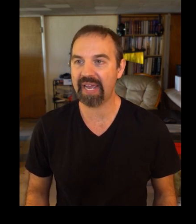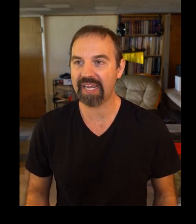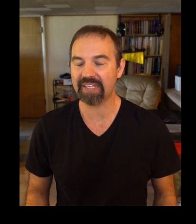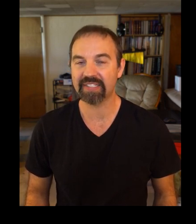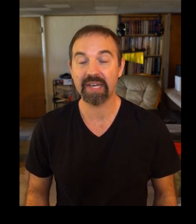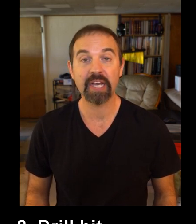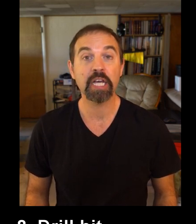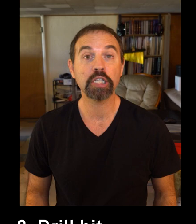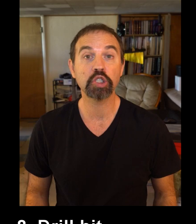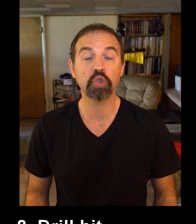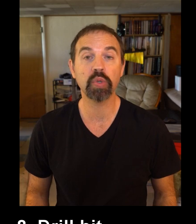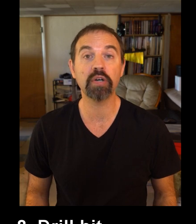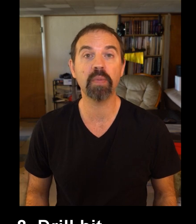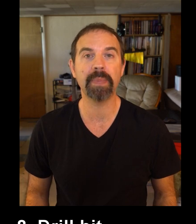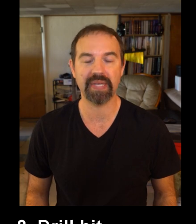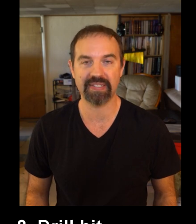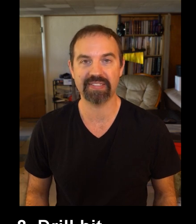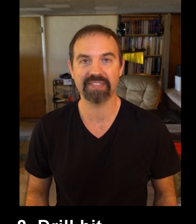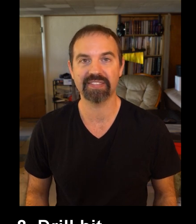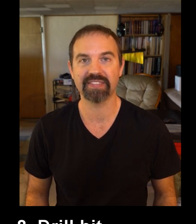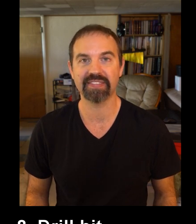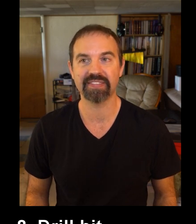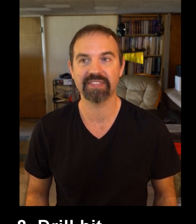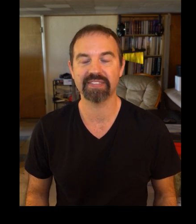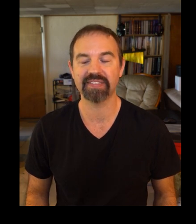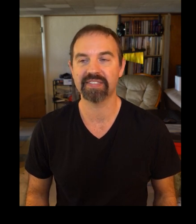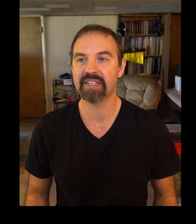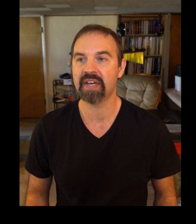Number 8, drill bit.